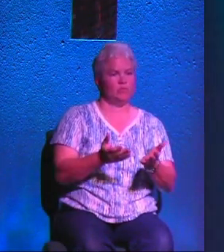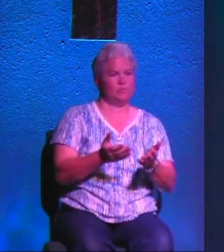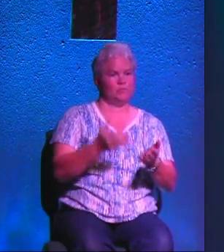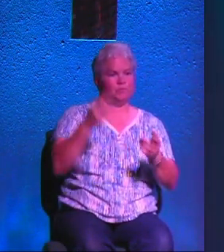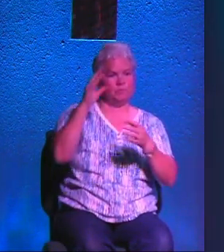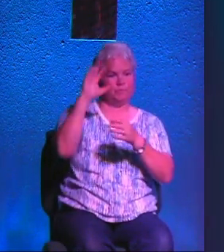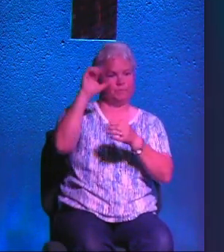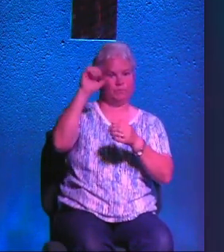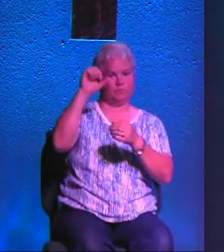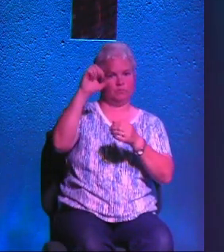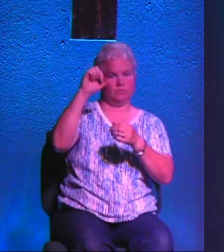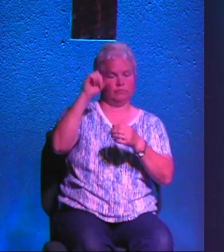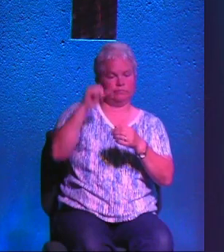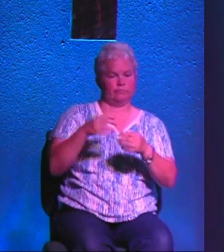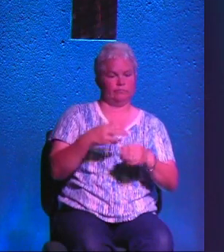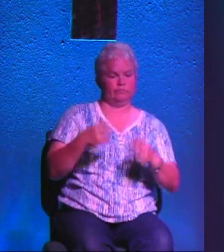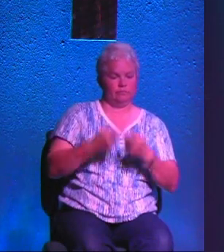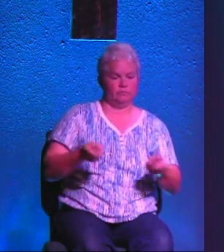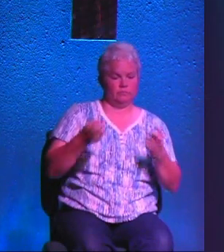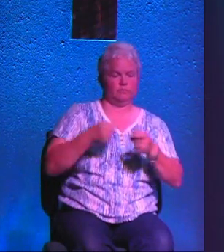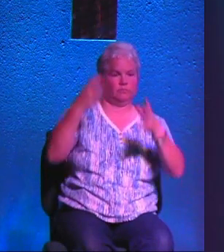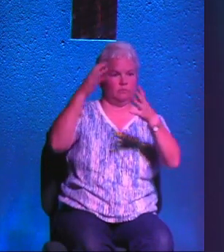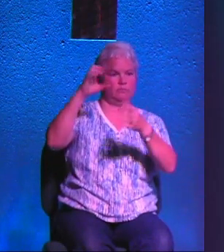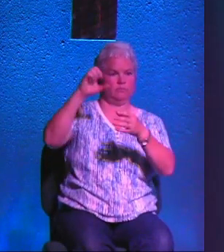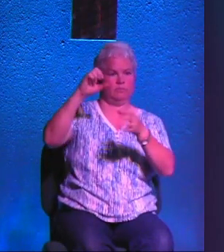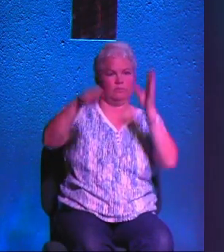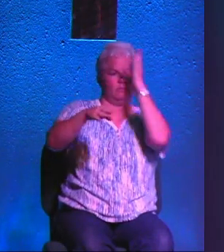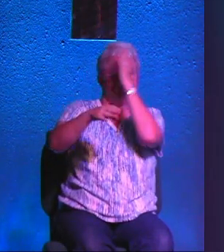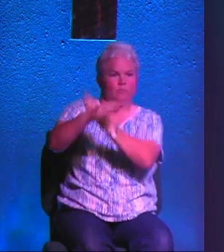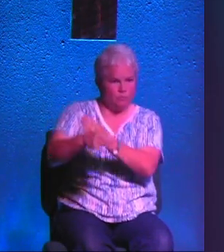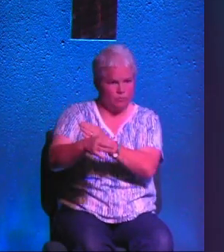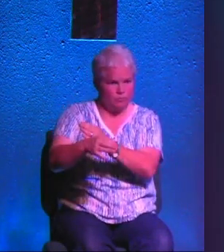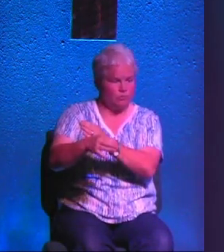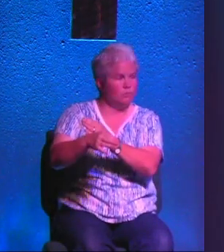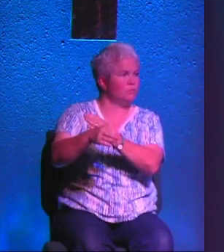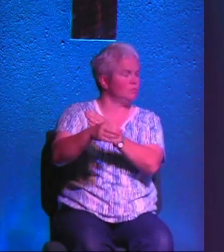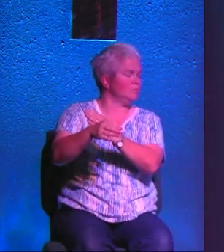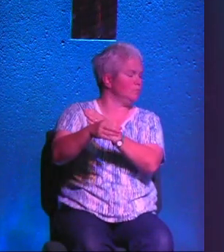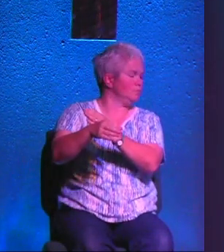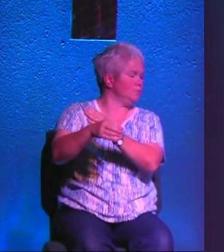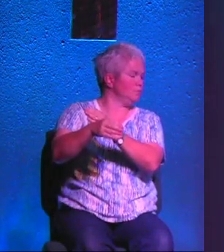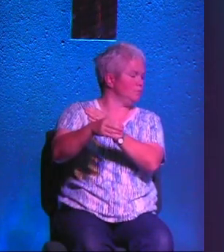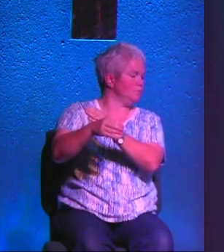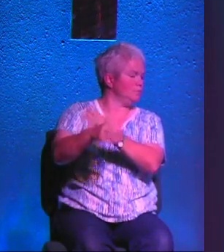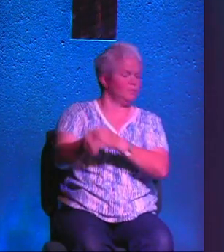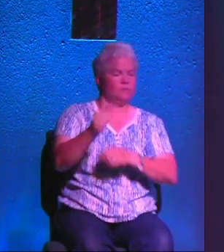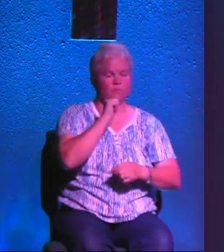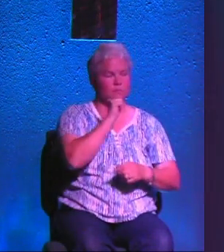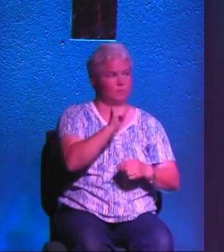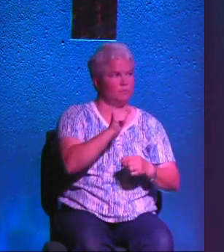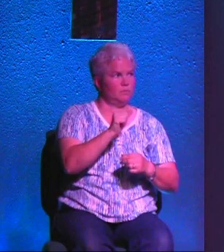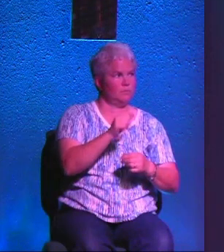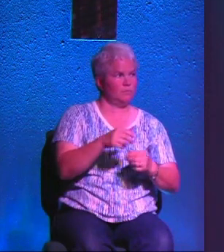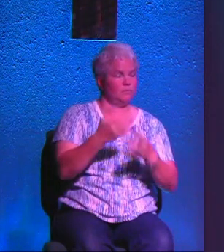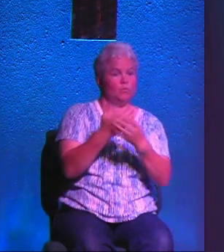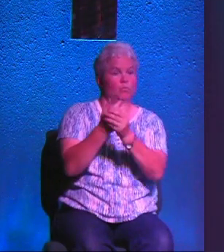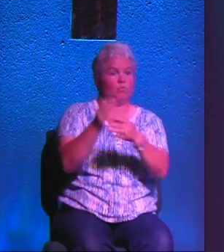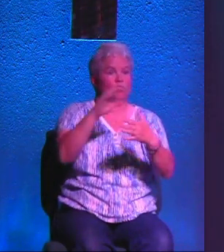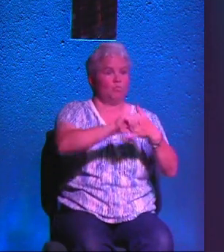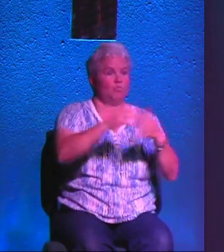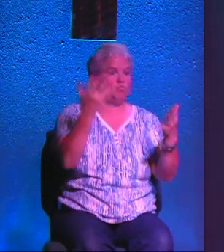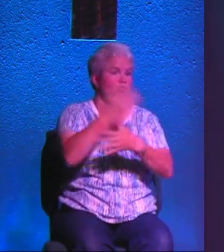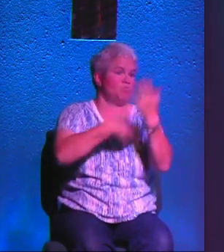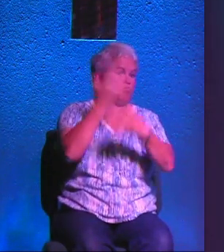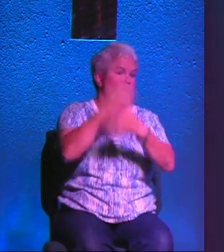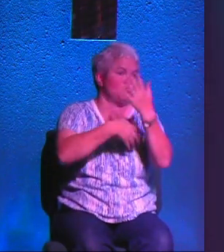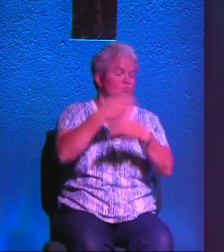sins, cut it off. If your eye sins, poke it out. That's a physical thing. So because I did that, it's my hand's